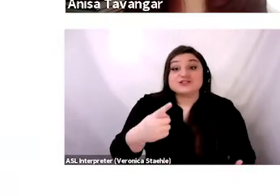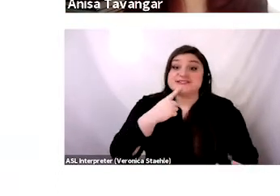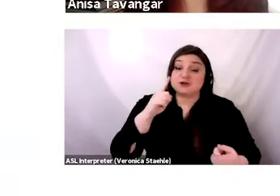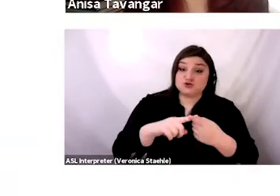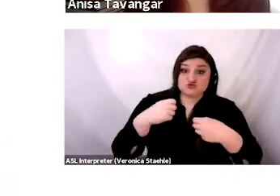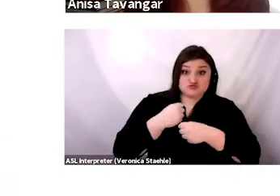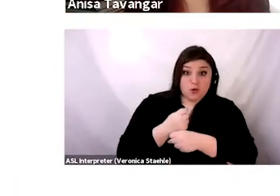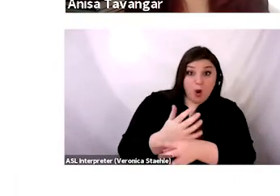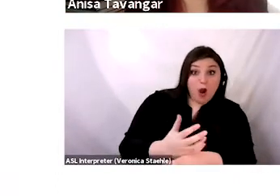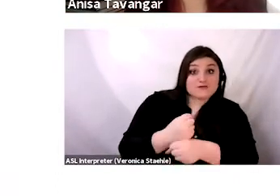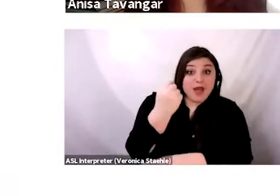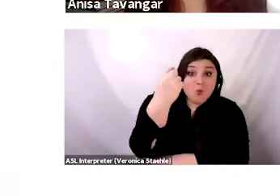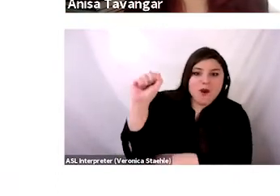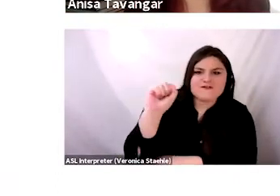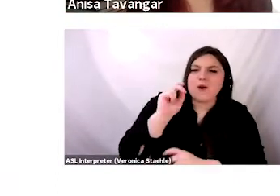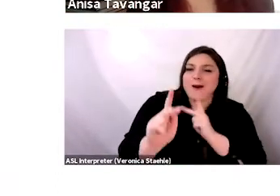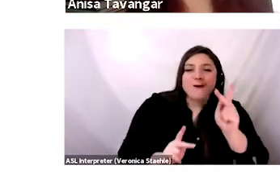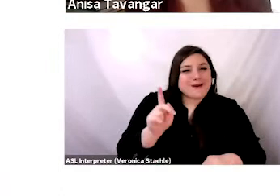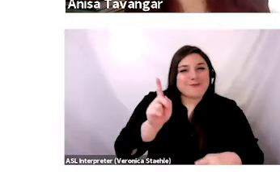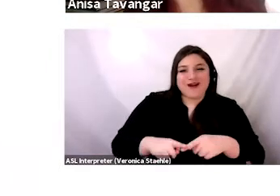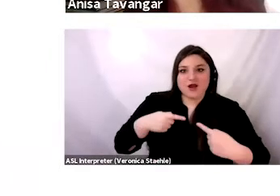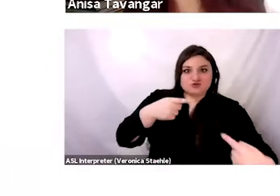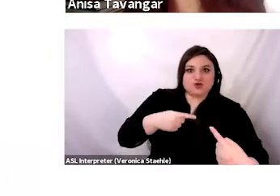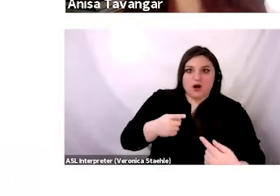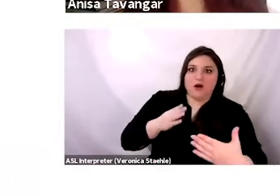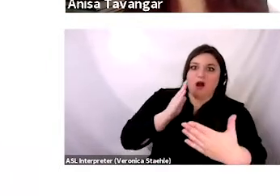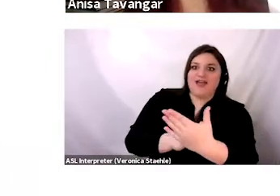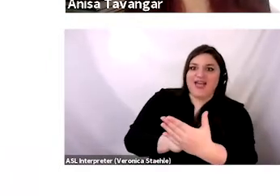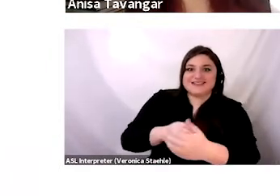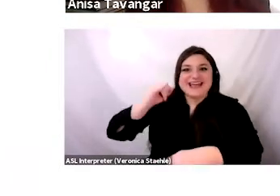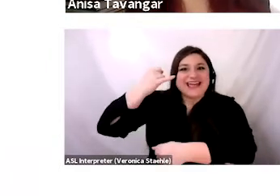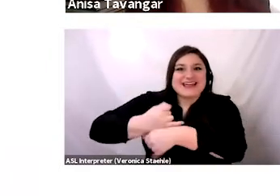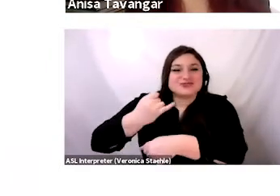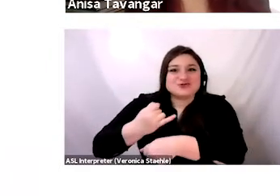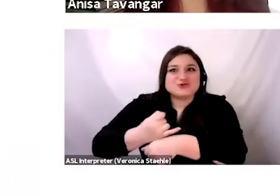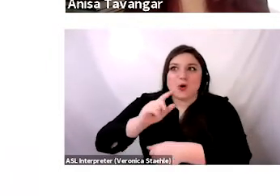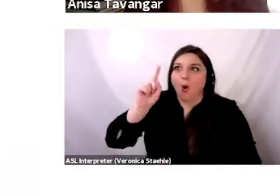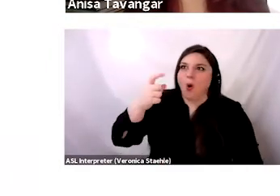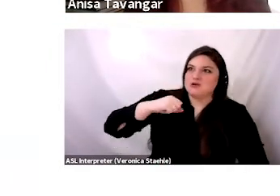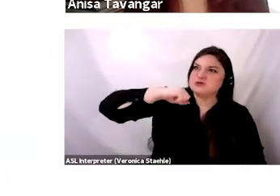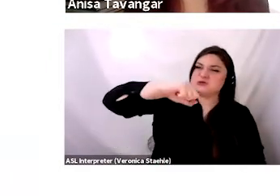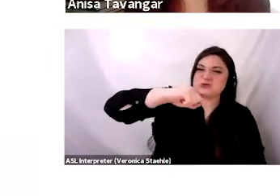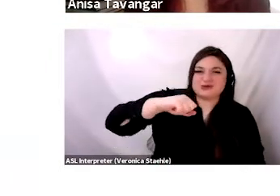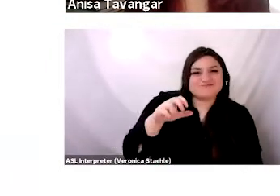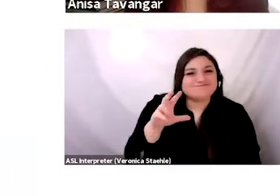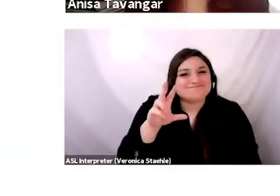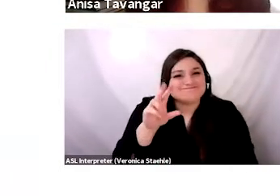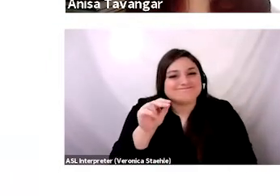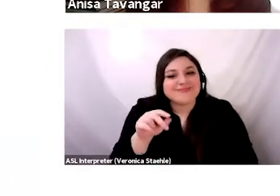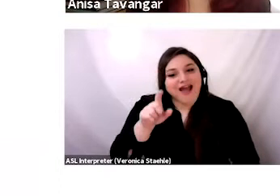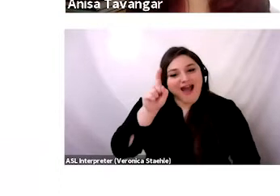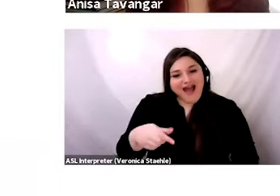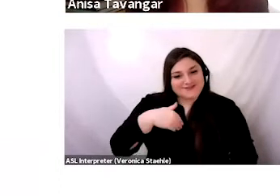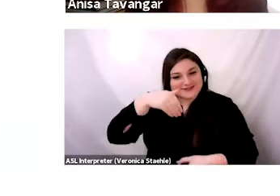So she says, to make a revolution, people must not only struggle against existing institutions, they must make a